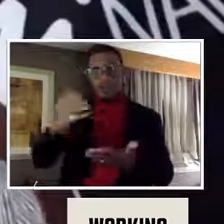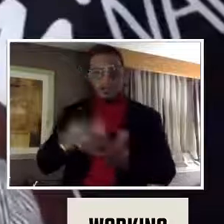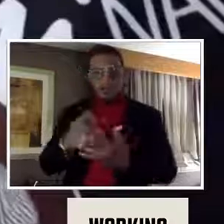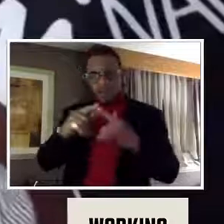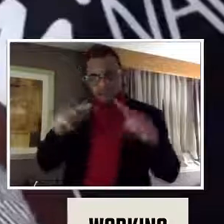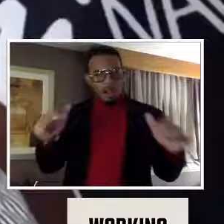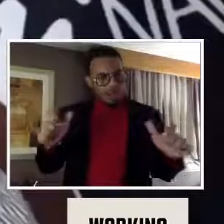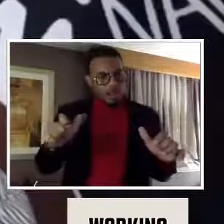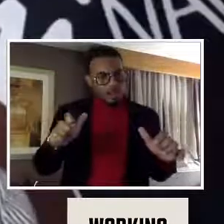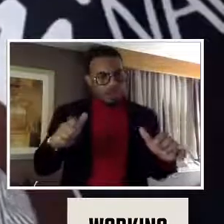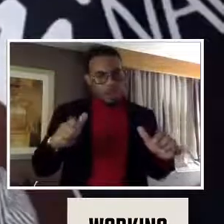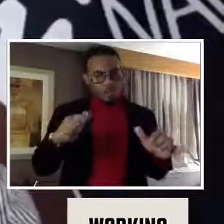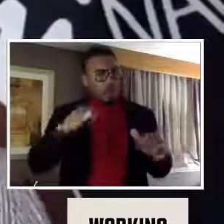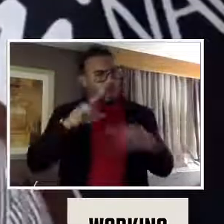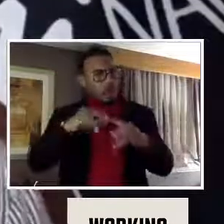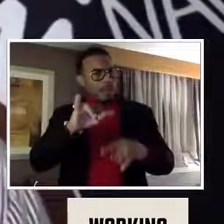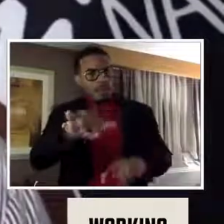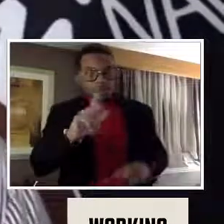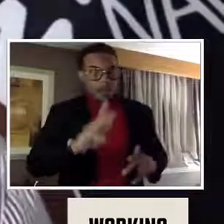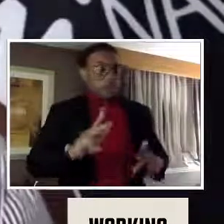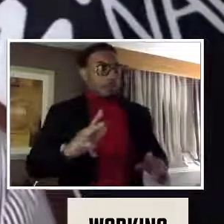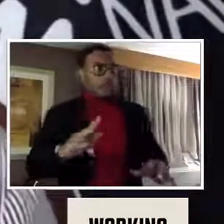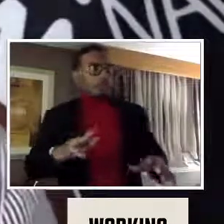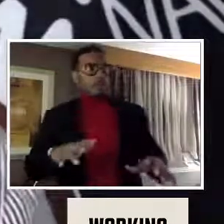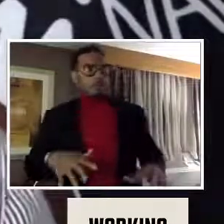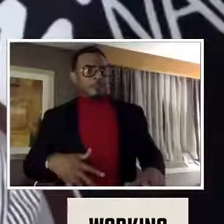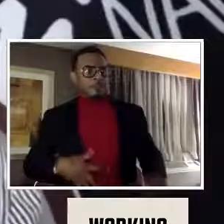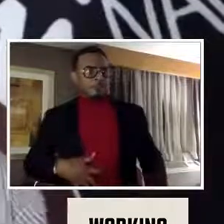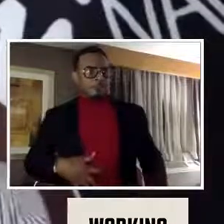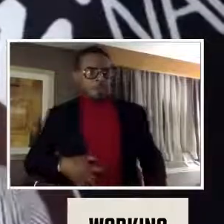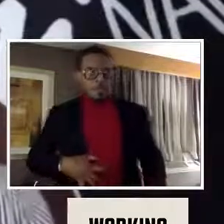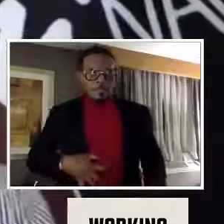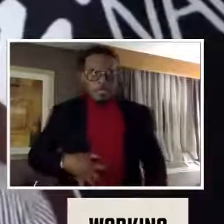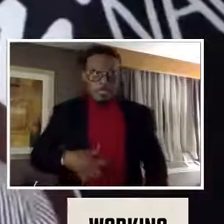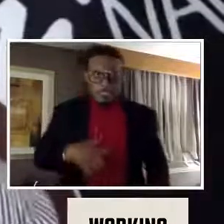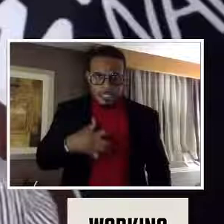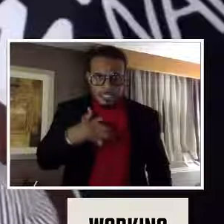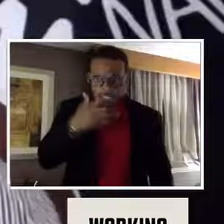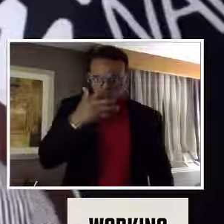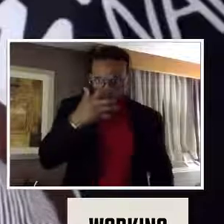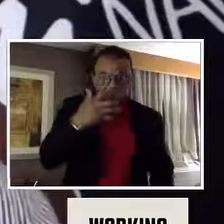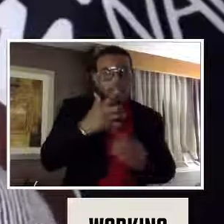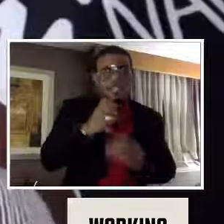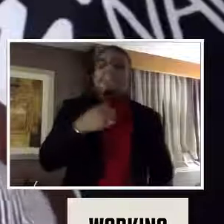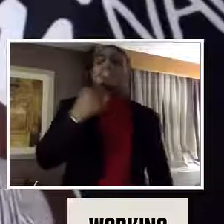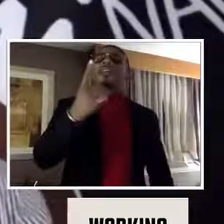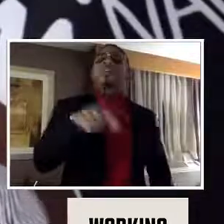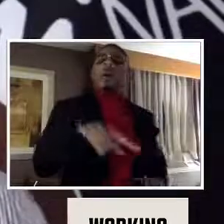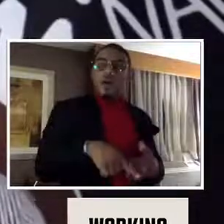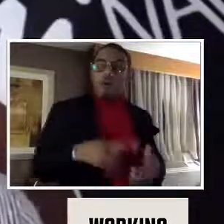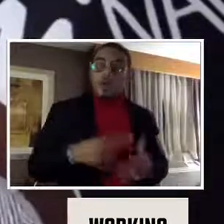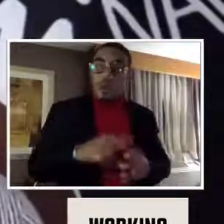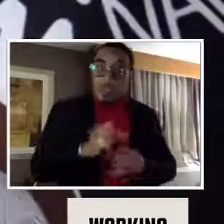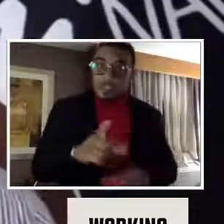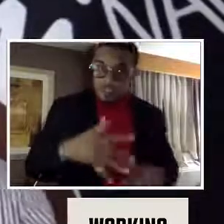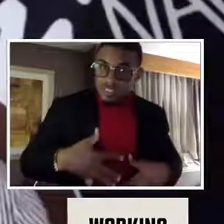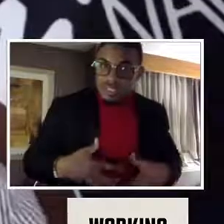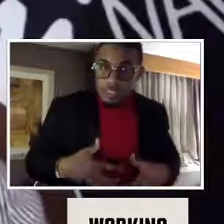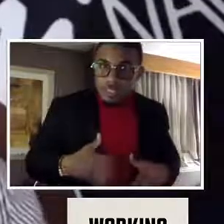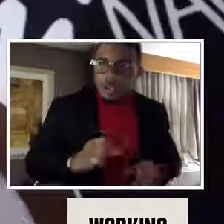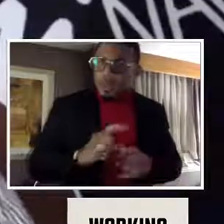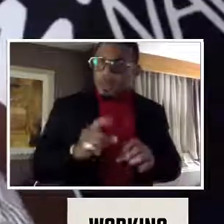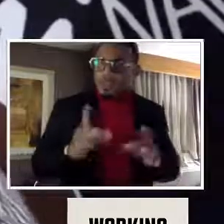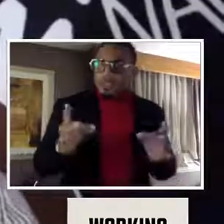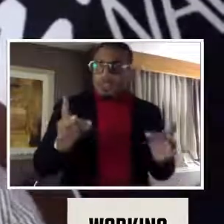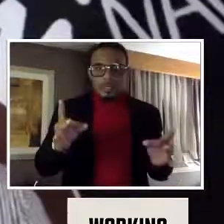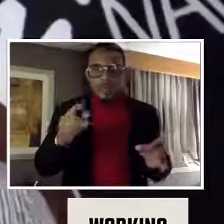all of, you know, when we talk about that, people get all, you know, they tense up. But let me tell you about what makes you tense. What makes